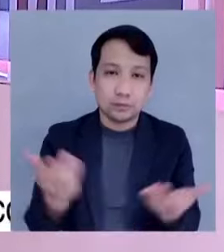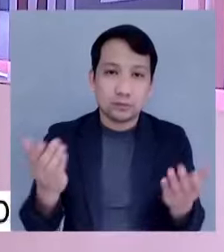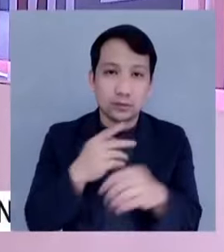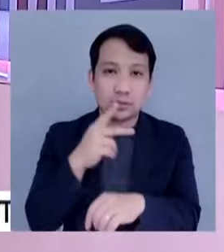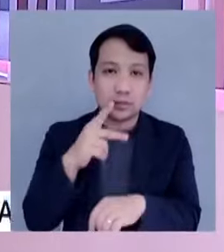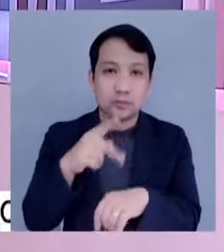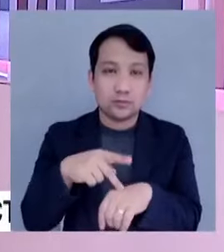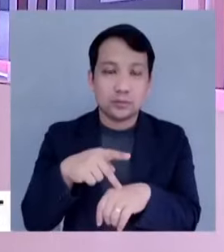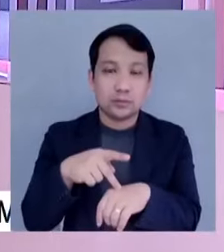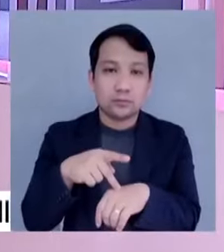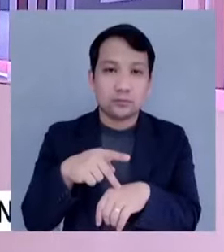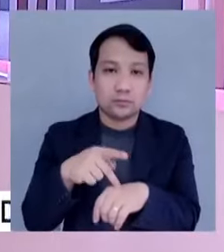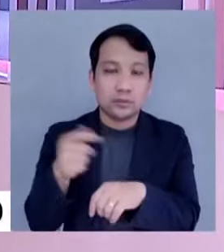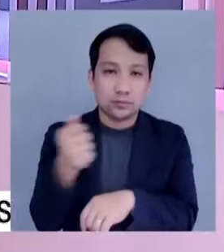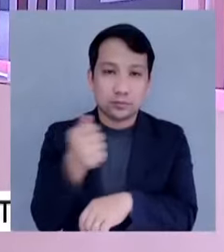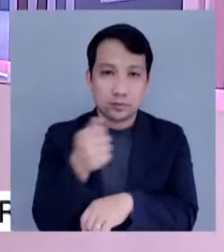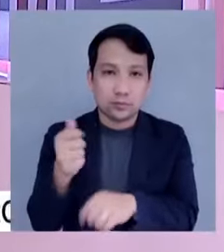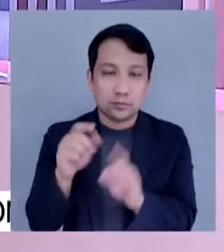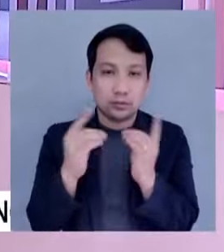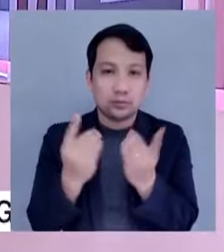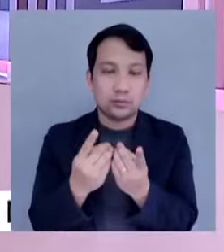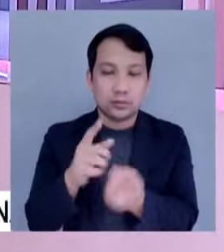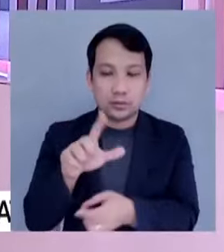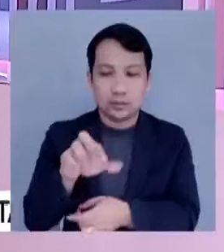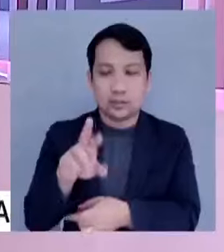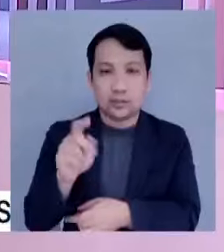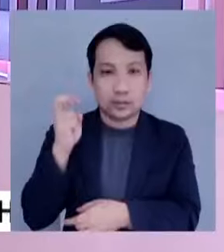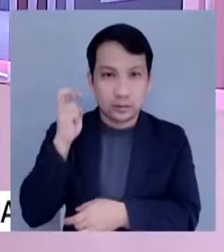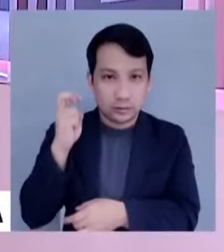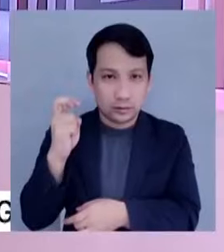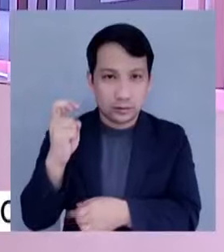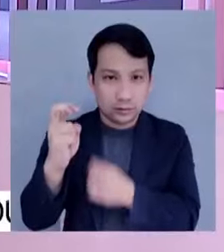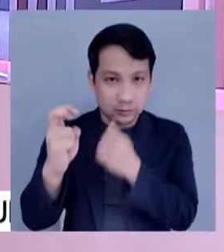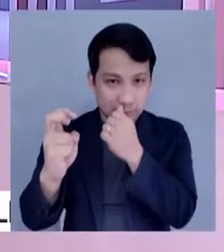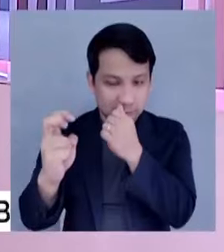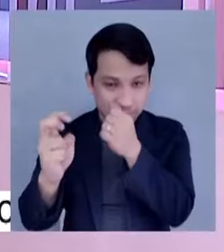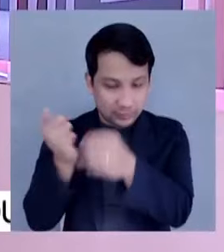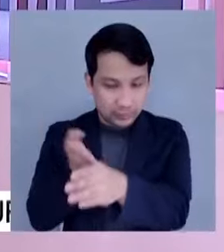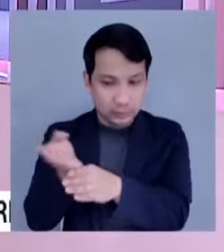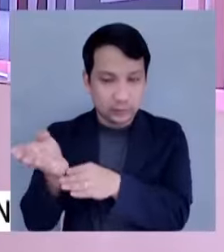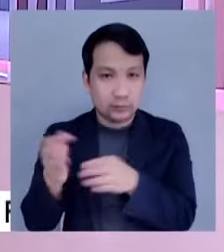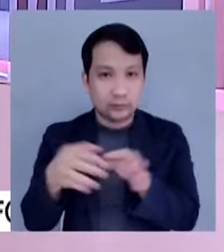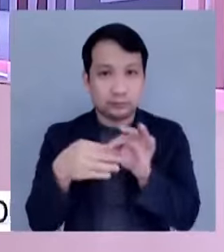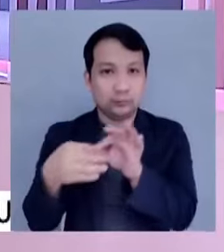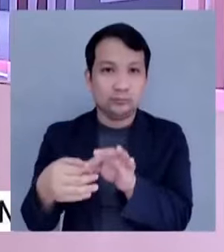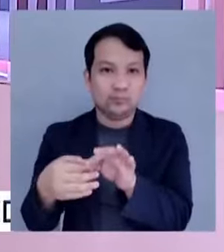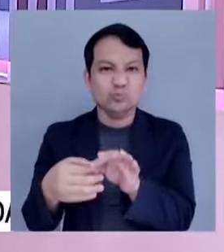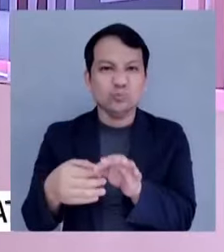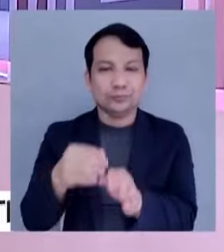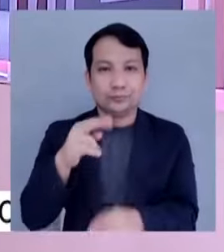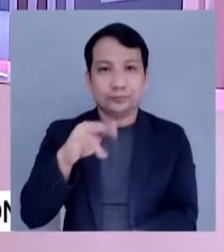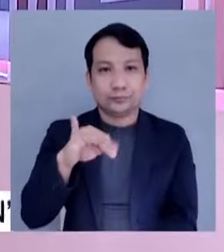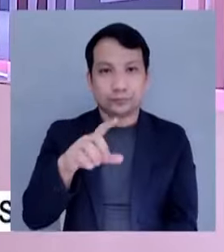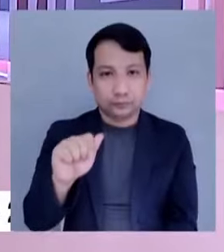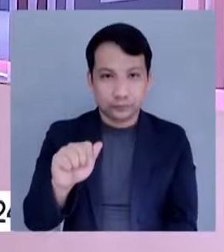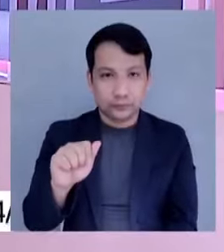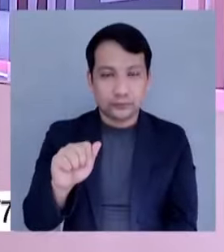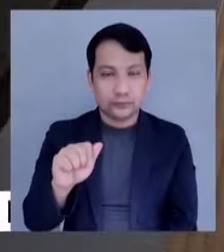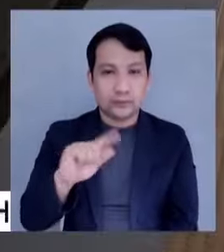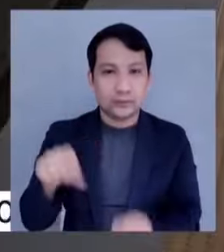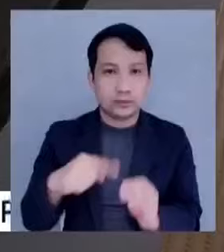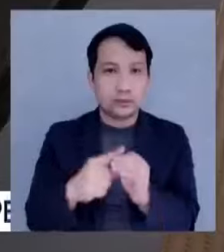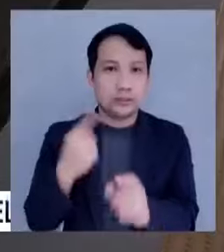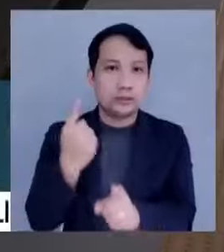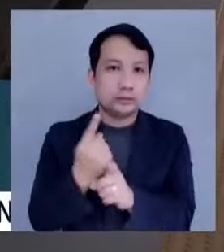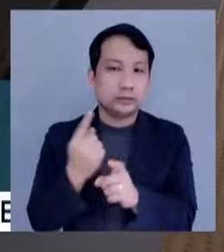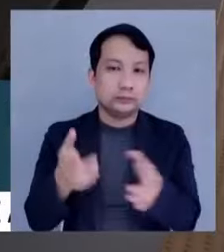Department clarifies the new LRT1 extension does not directly connect to the Ninoy Aquino International Airport due to right-of-way